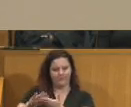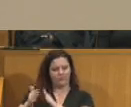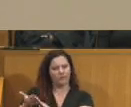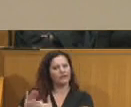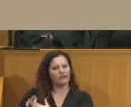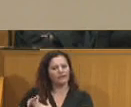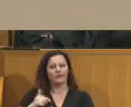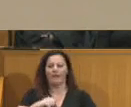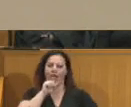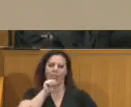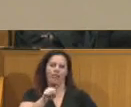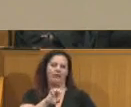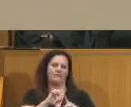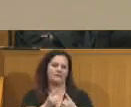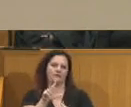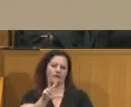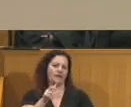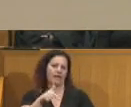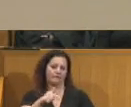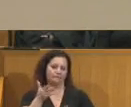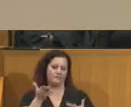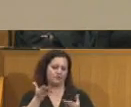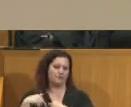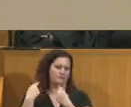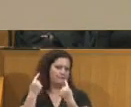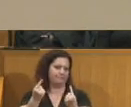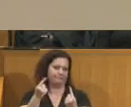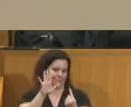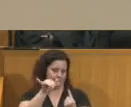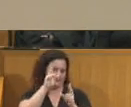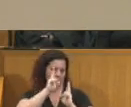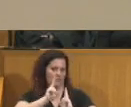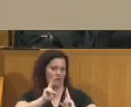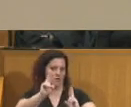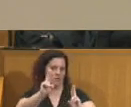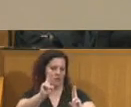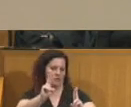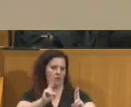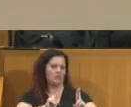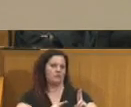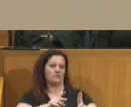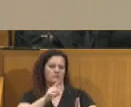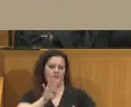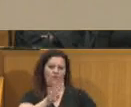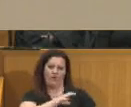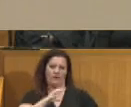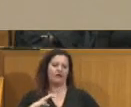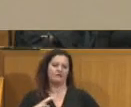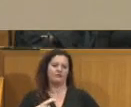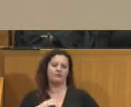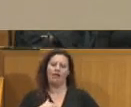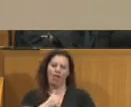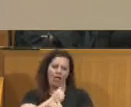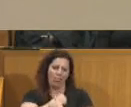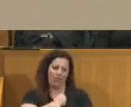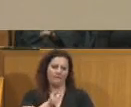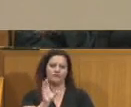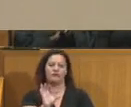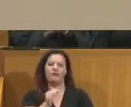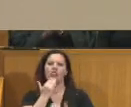you as your representative, who proudly served, never forgetting that the system A systemic